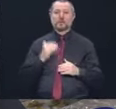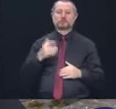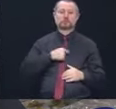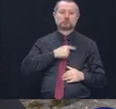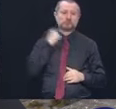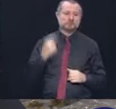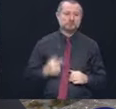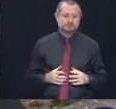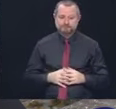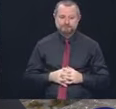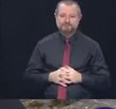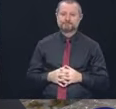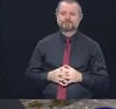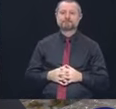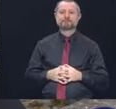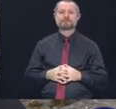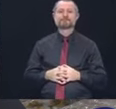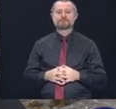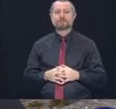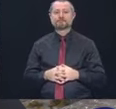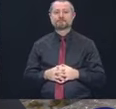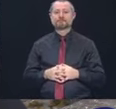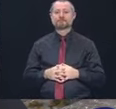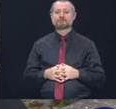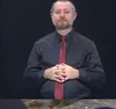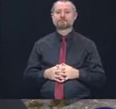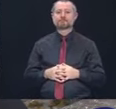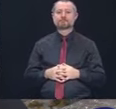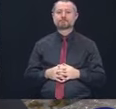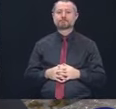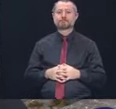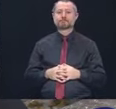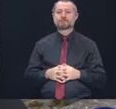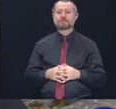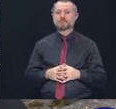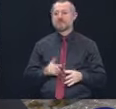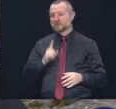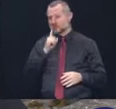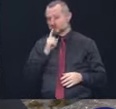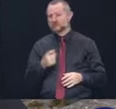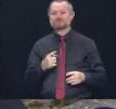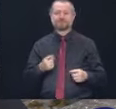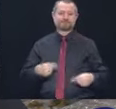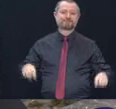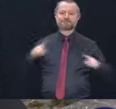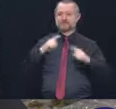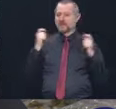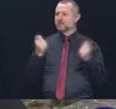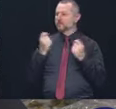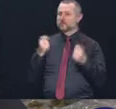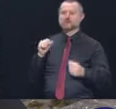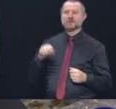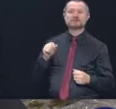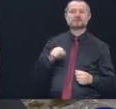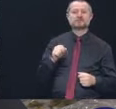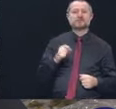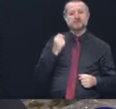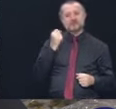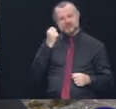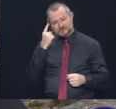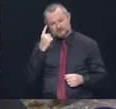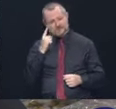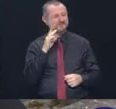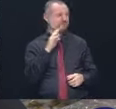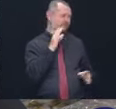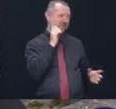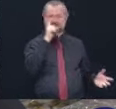you have to, people should celebrate Thanksgiving. Just do it smartly and intelligently. You can